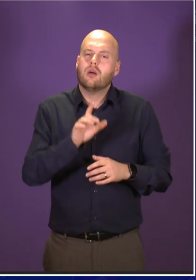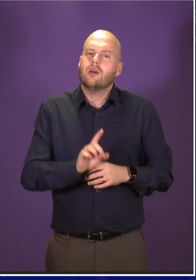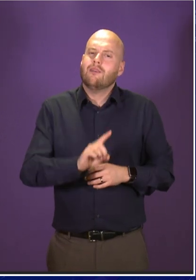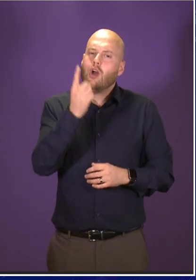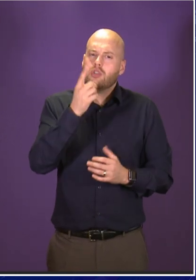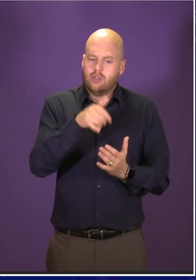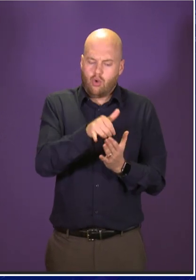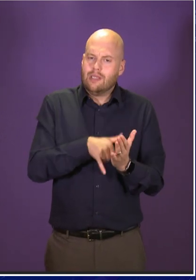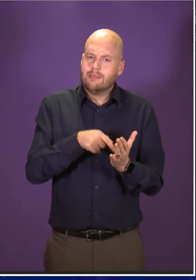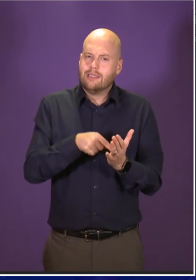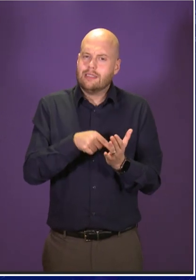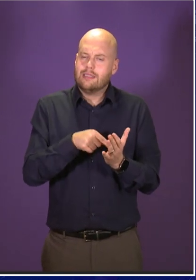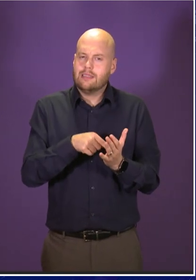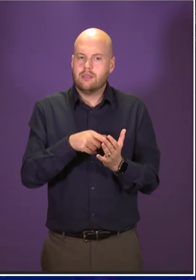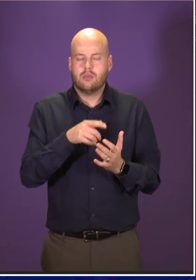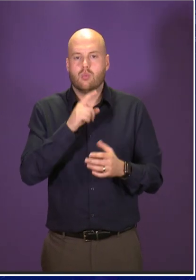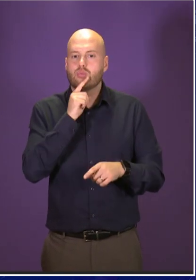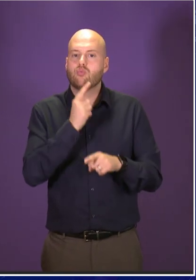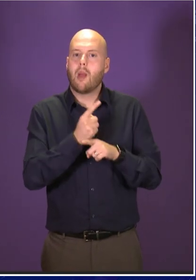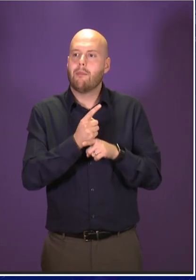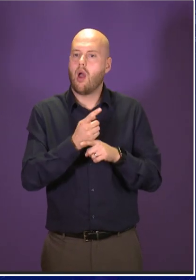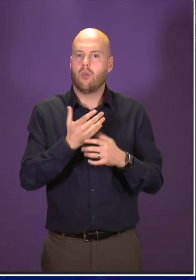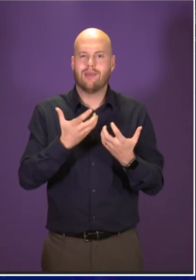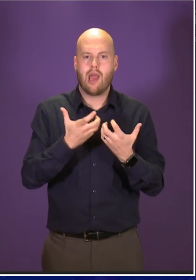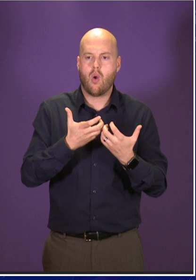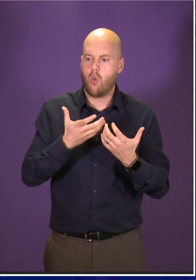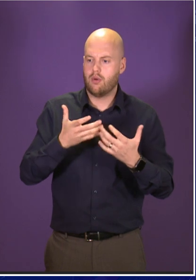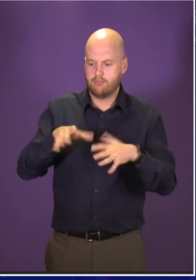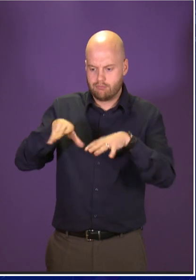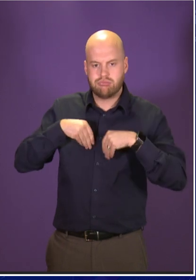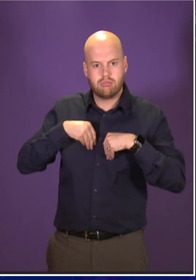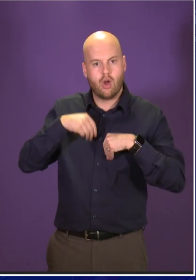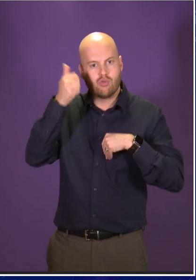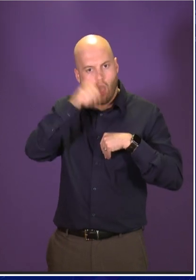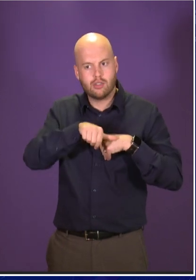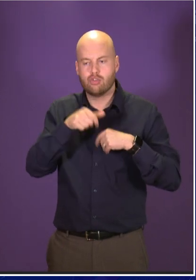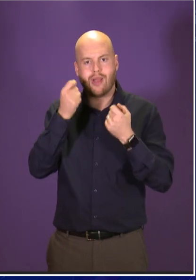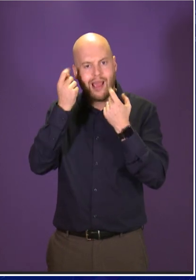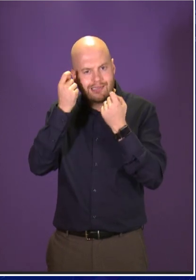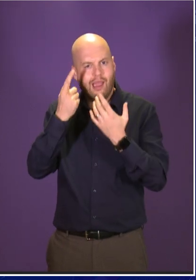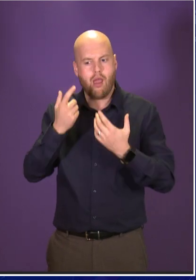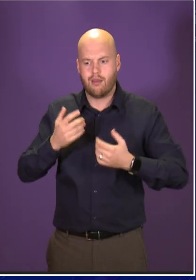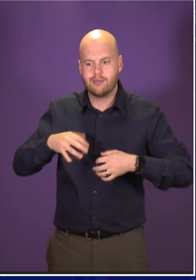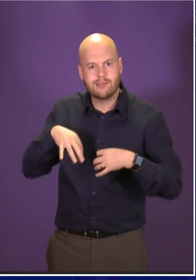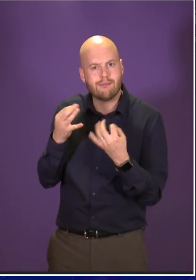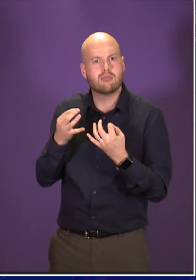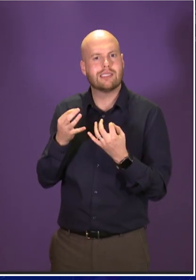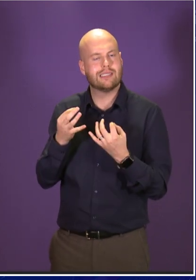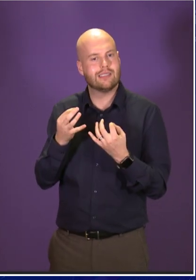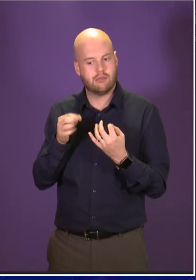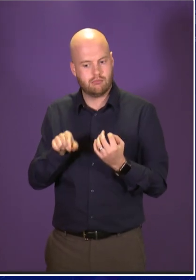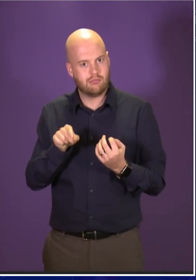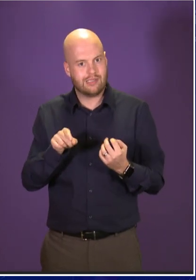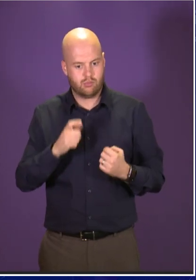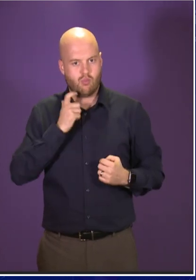about the role of fostering the interchange of knowledge, ideas and discoveries, and says that is the role